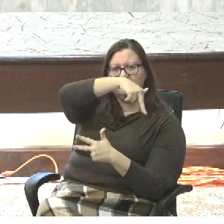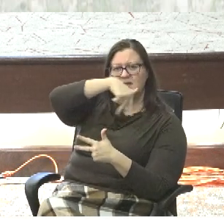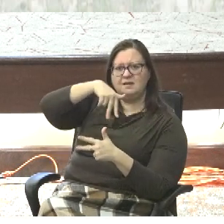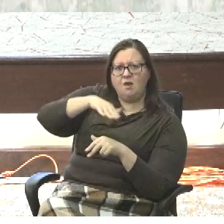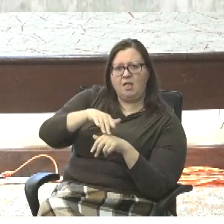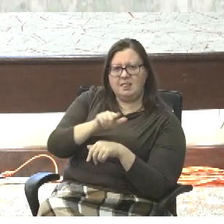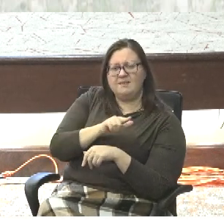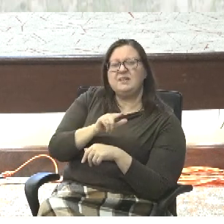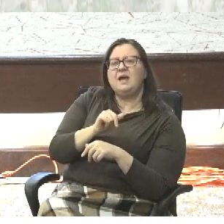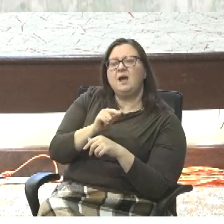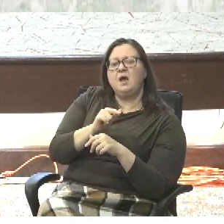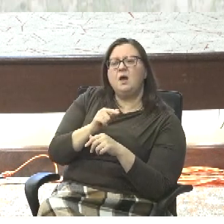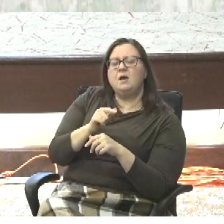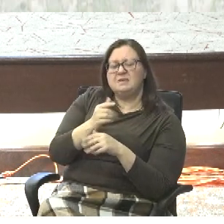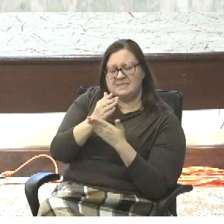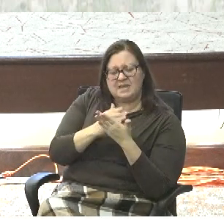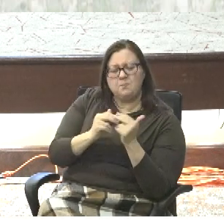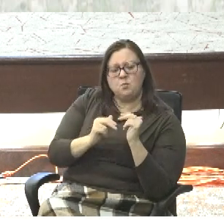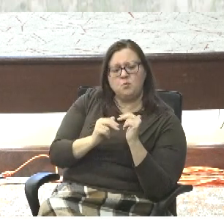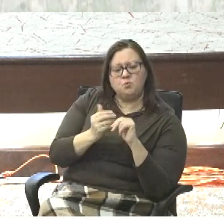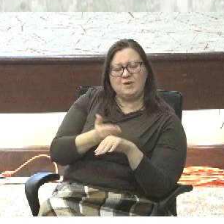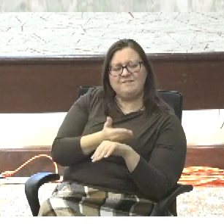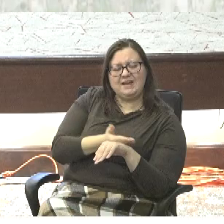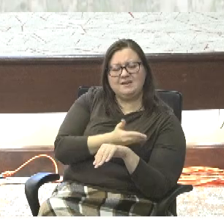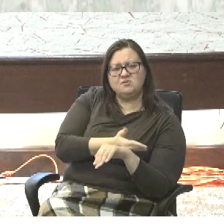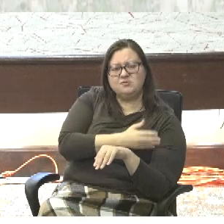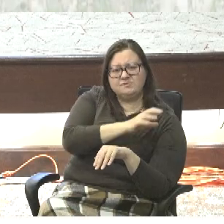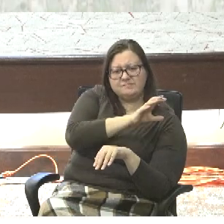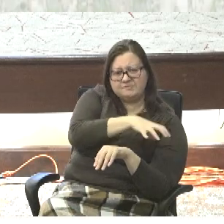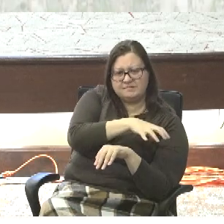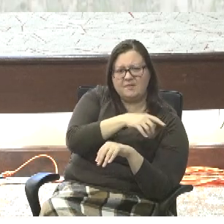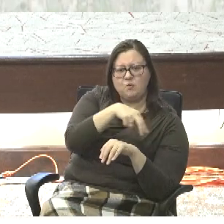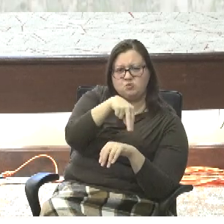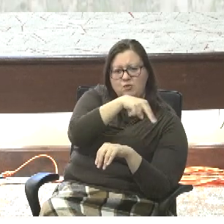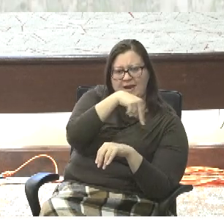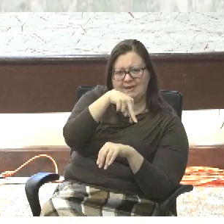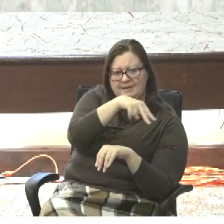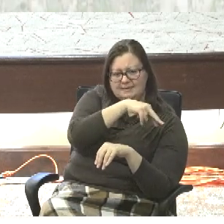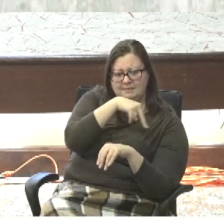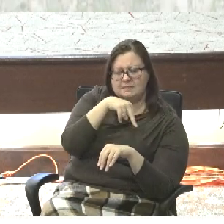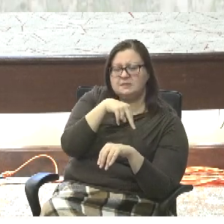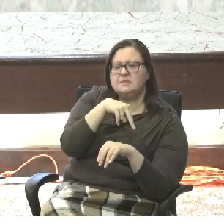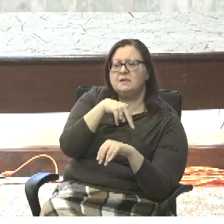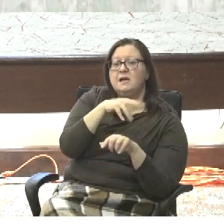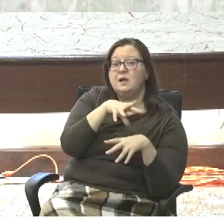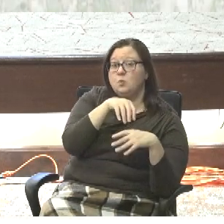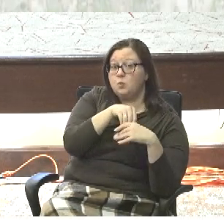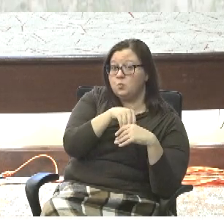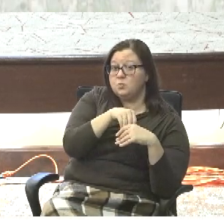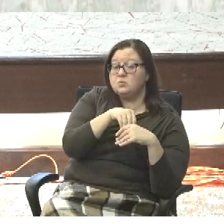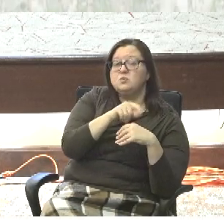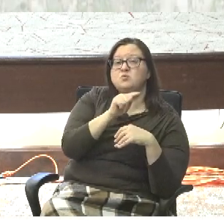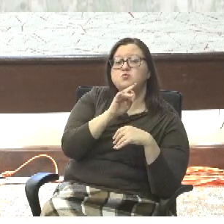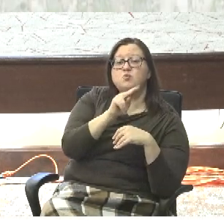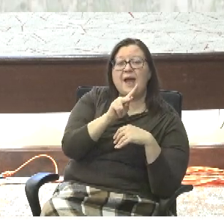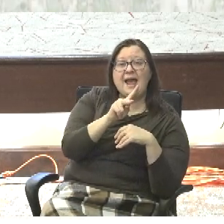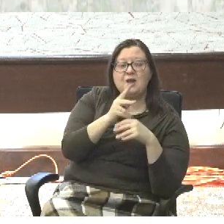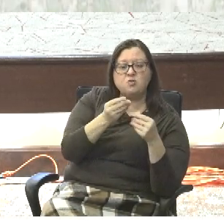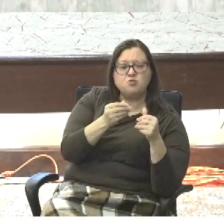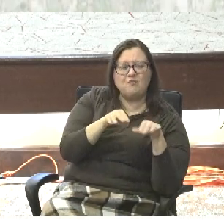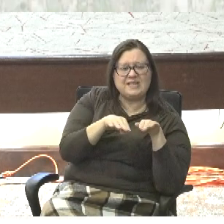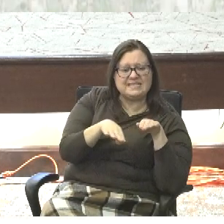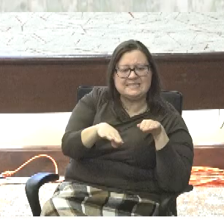are renovations in this first phase that's going in, or that are going into the track. And that includes a new track surface, a